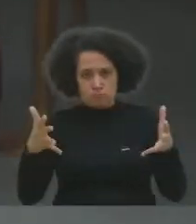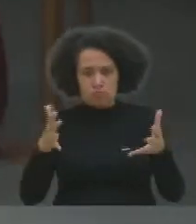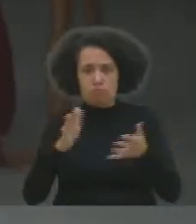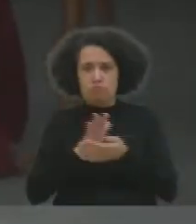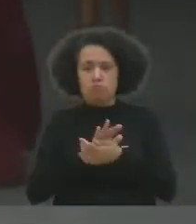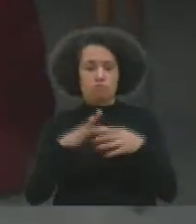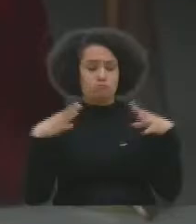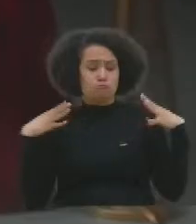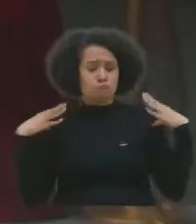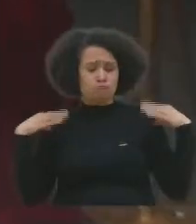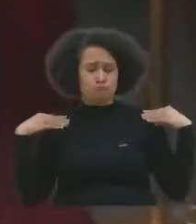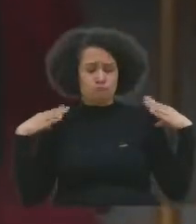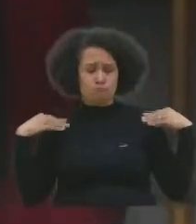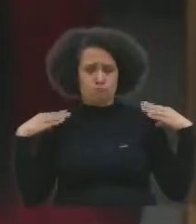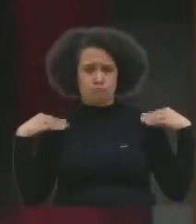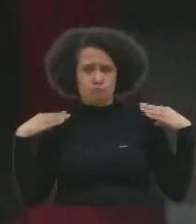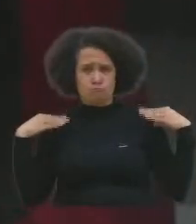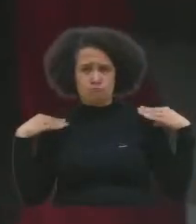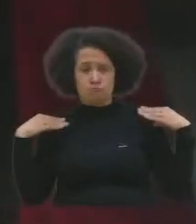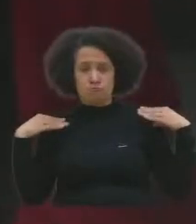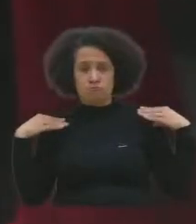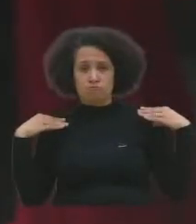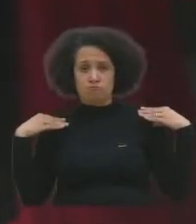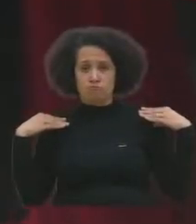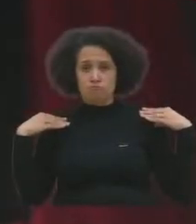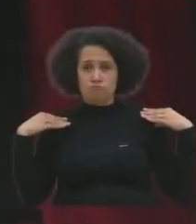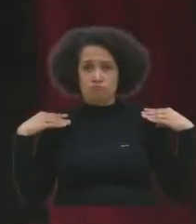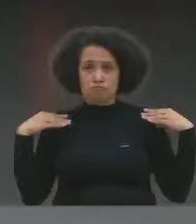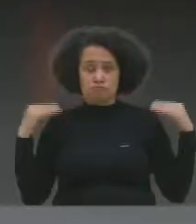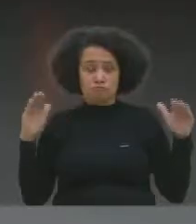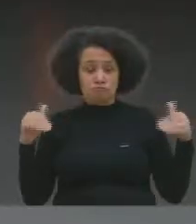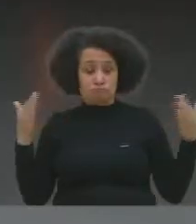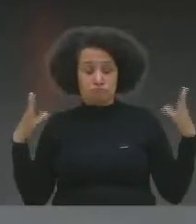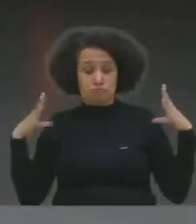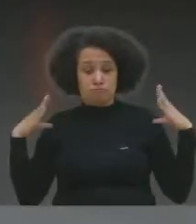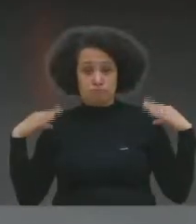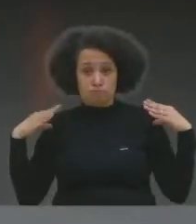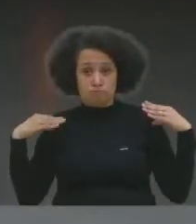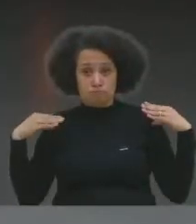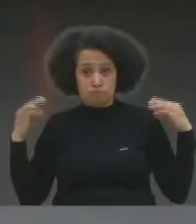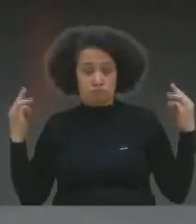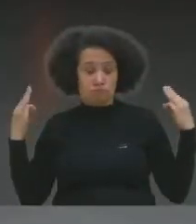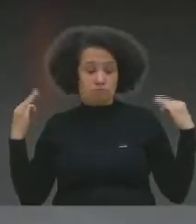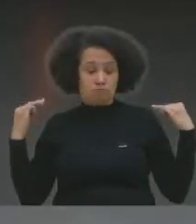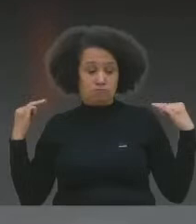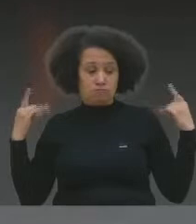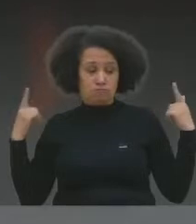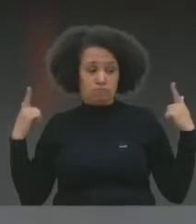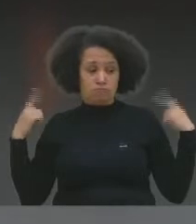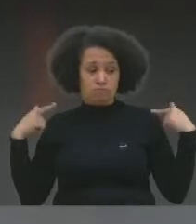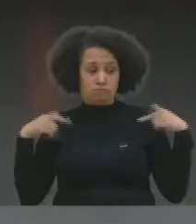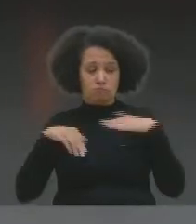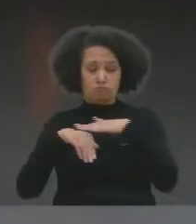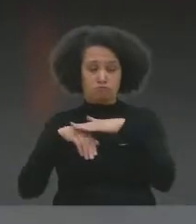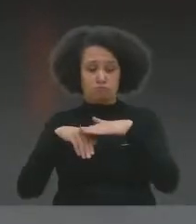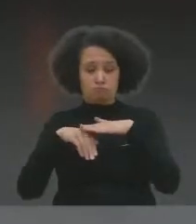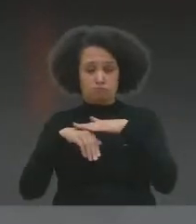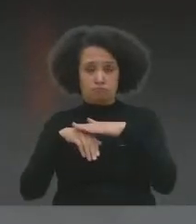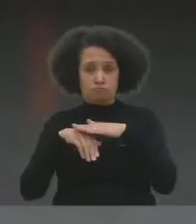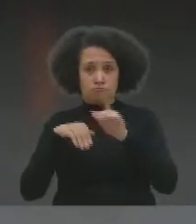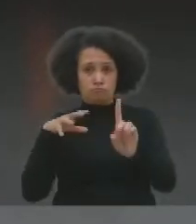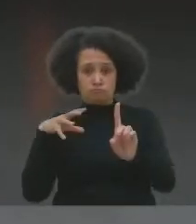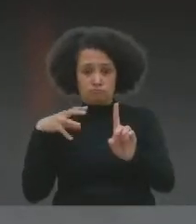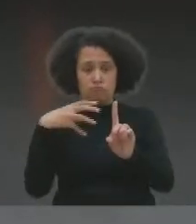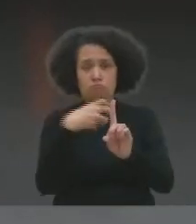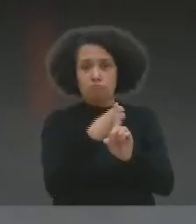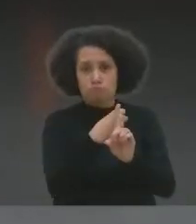Gabriel were conversing in the prophet Daniel, quando Miguel e Gabriel conversam com Daniel, and